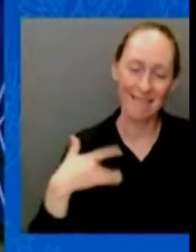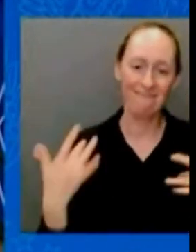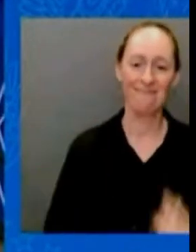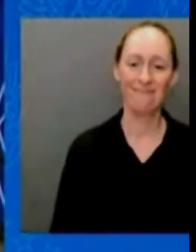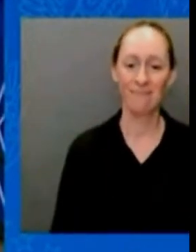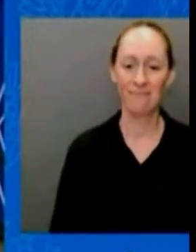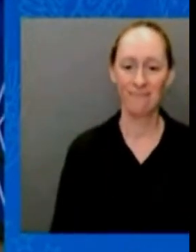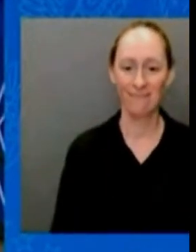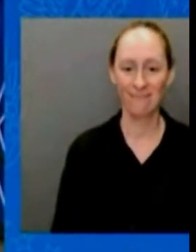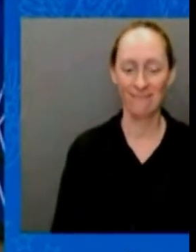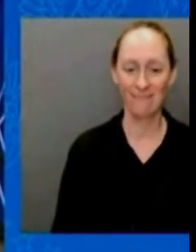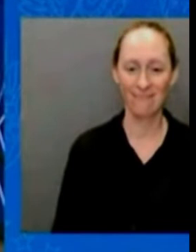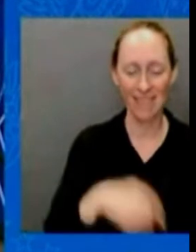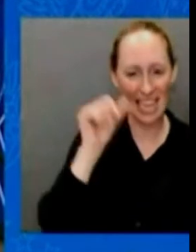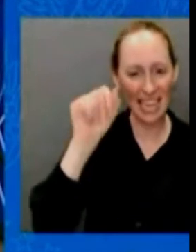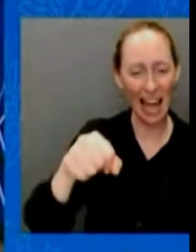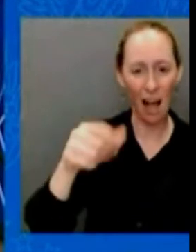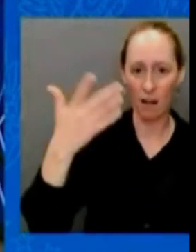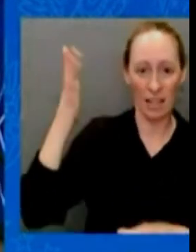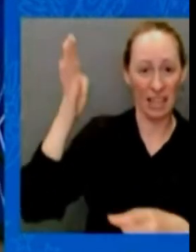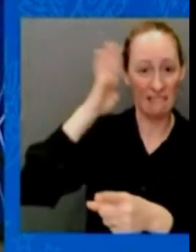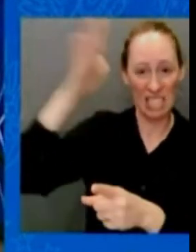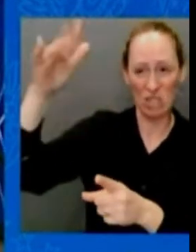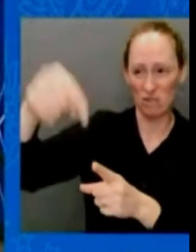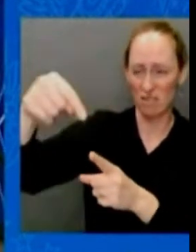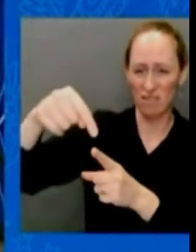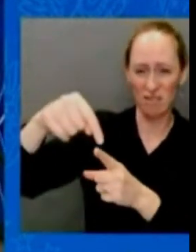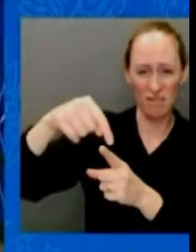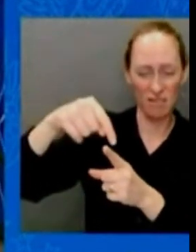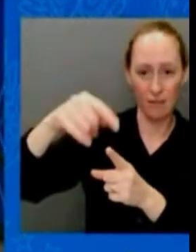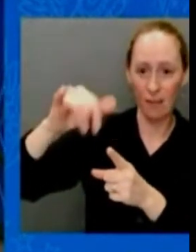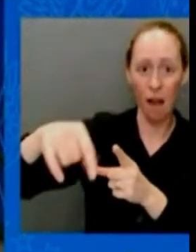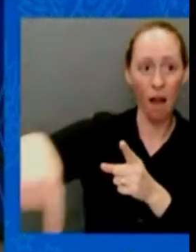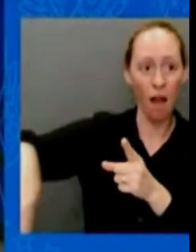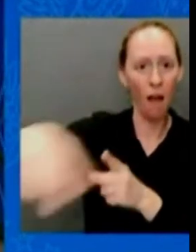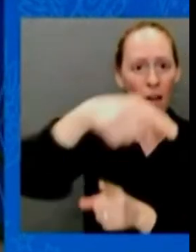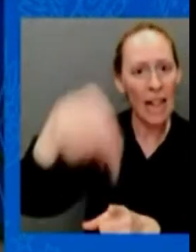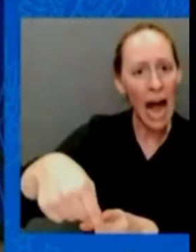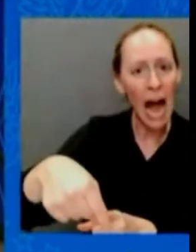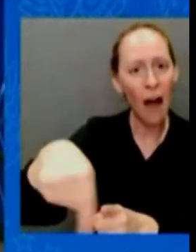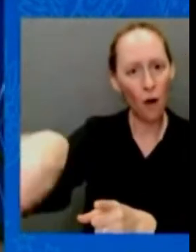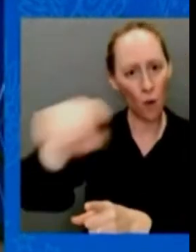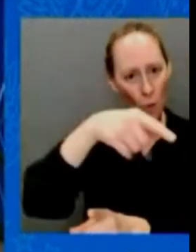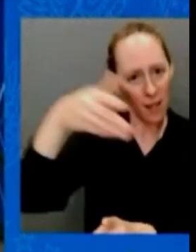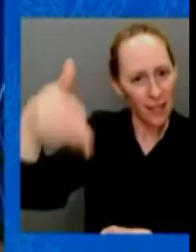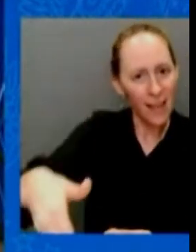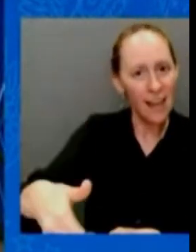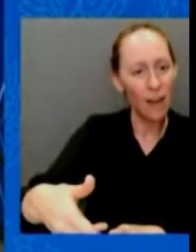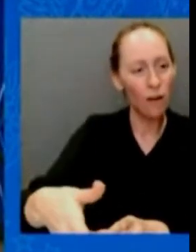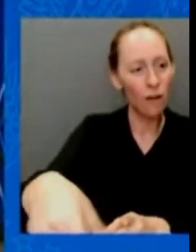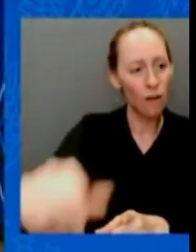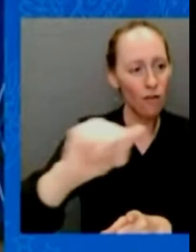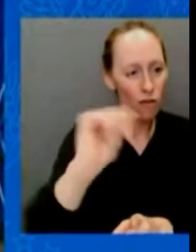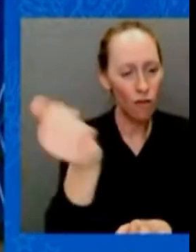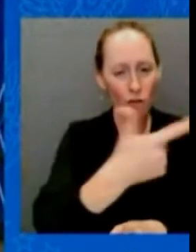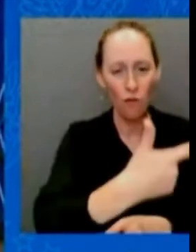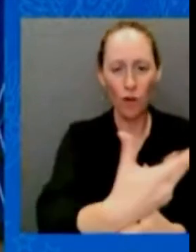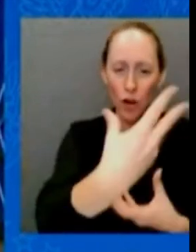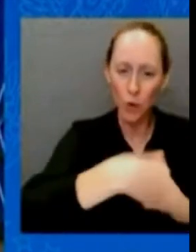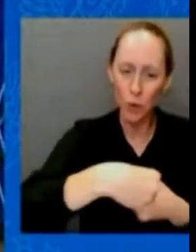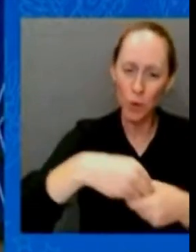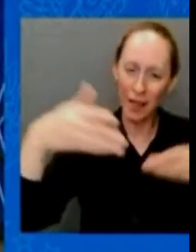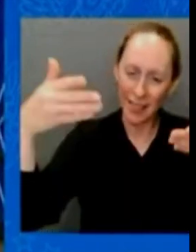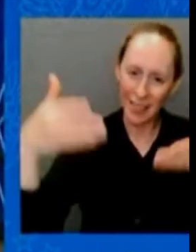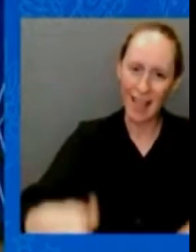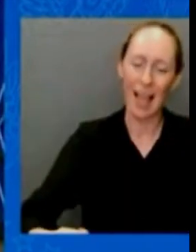each one of you in this future. Every worker in this community is part of this future. And it is a bright future, and you should be